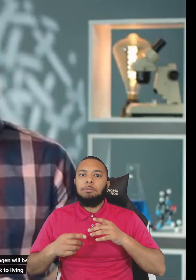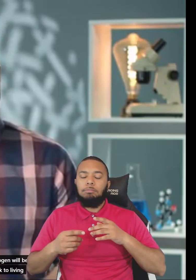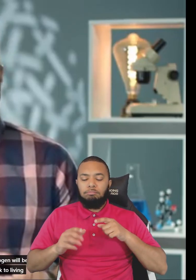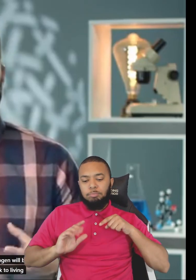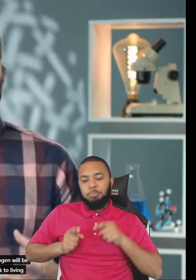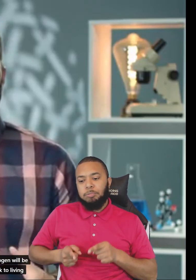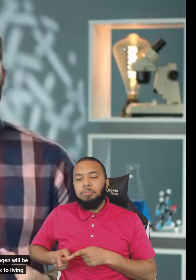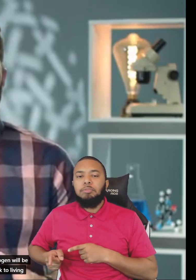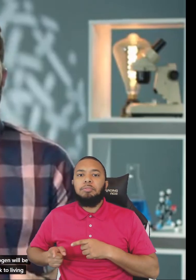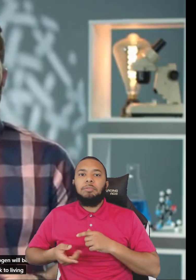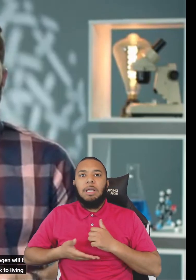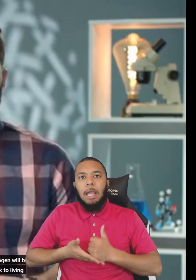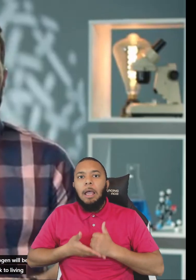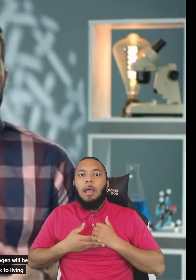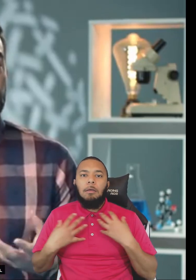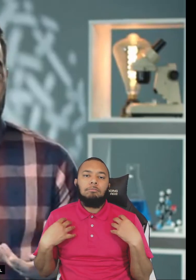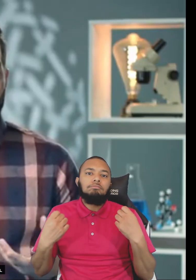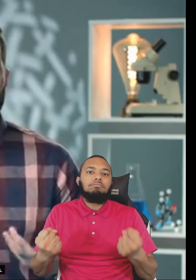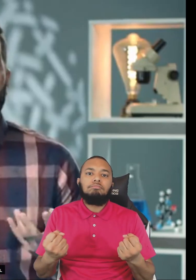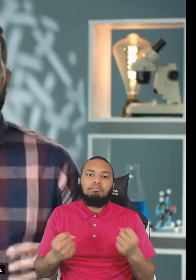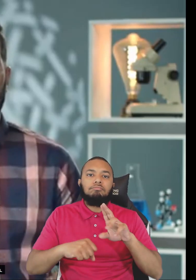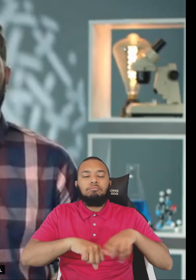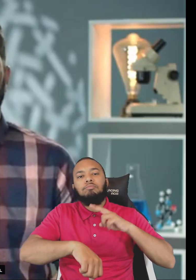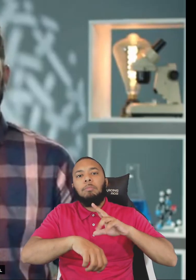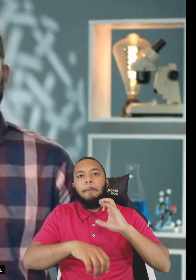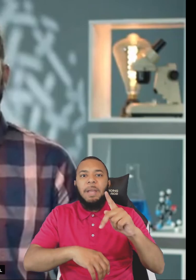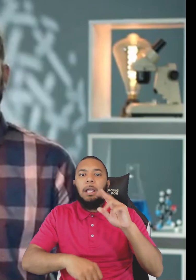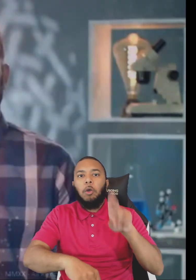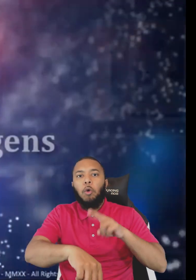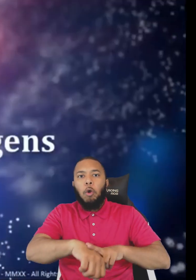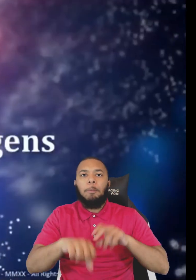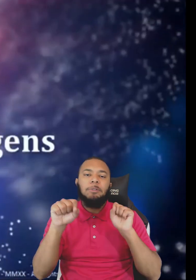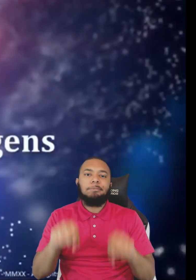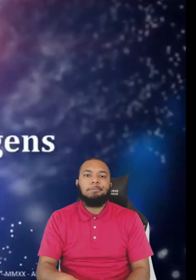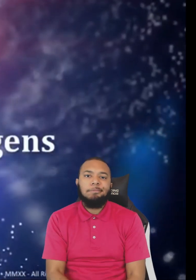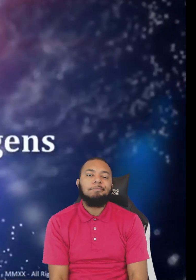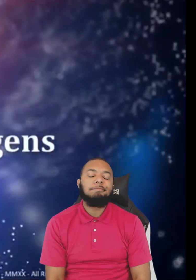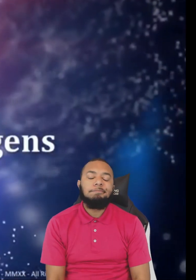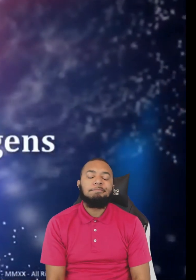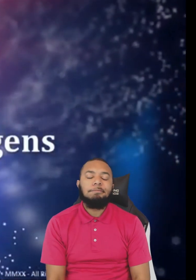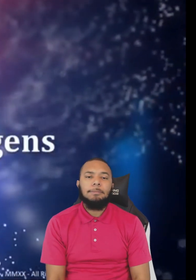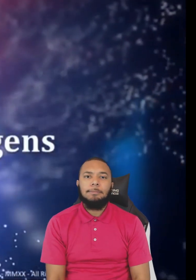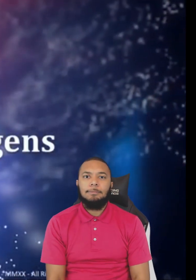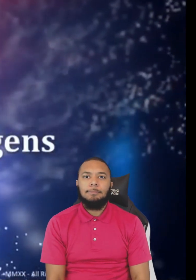will be removed and we can go back to living normal, healthy lives.